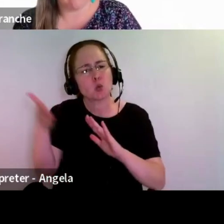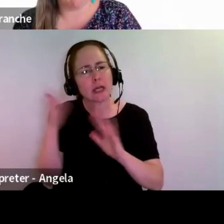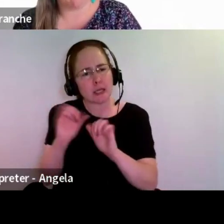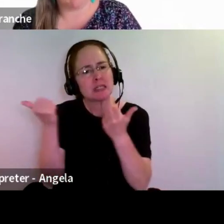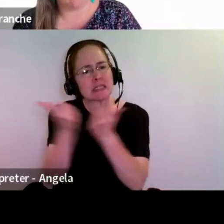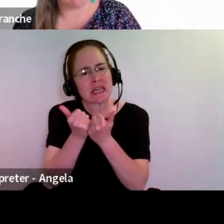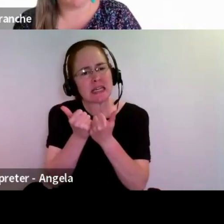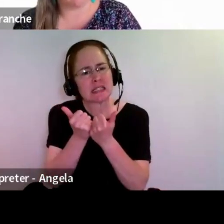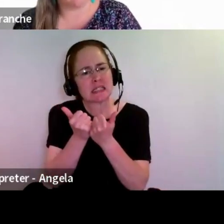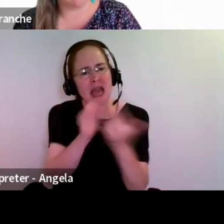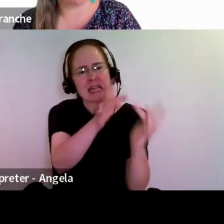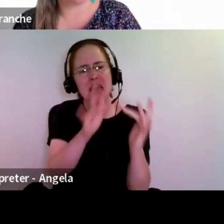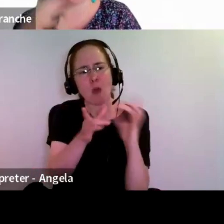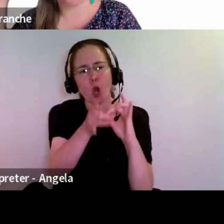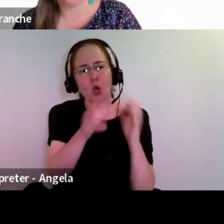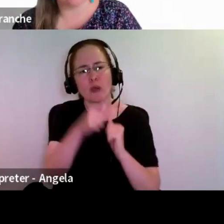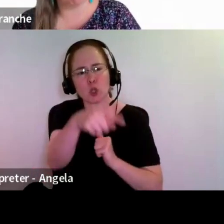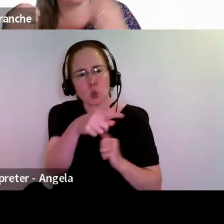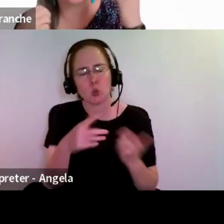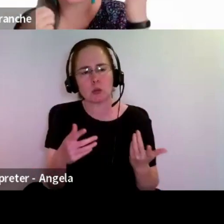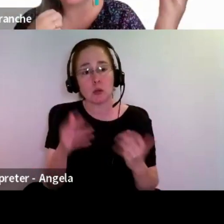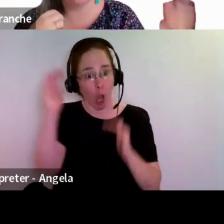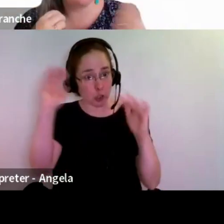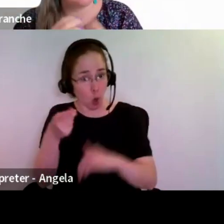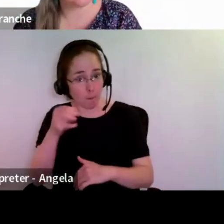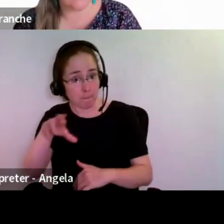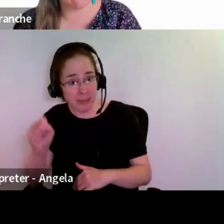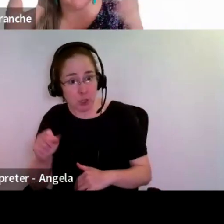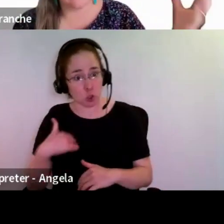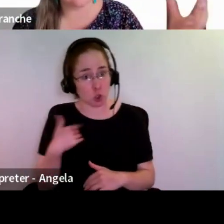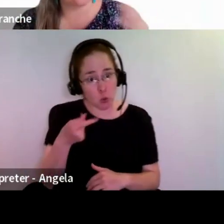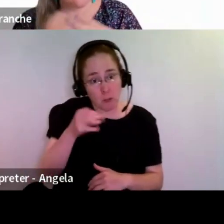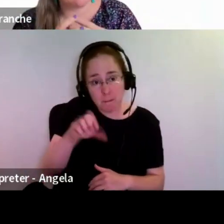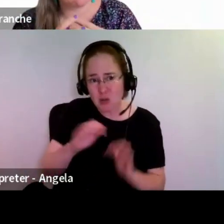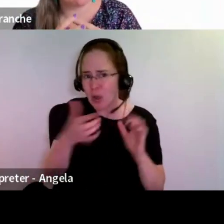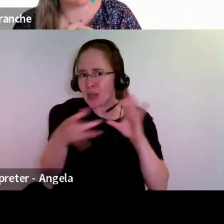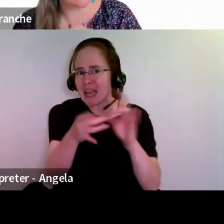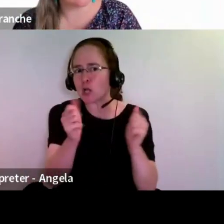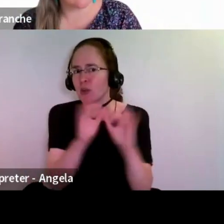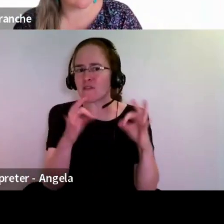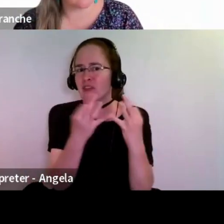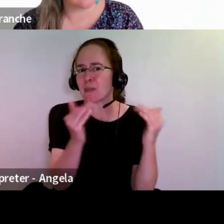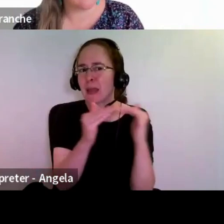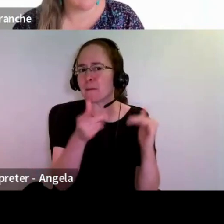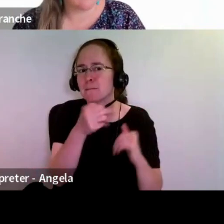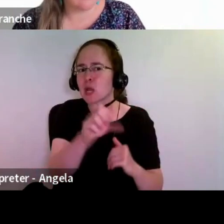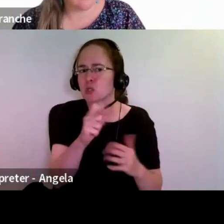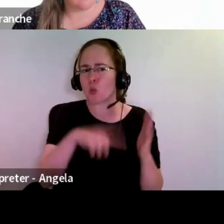agencies network with you? So I think they're talking about adult peers, youth peers. How can they connect with family peers? What does that look